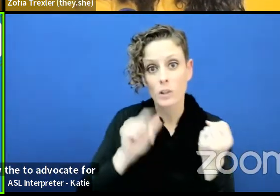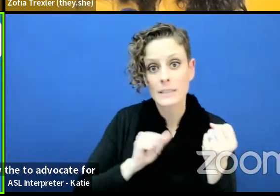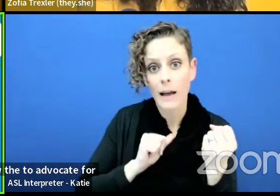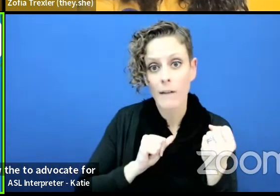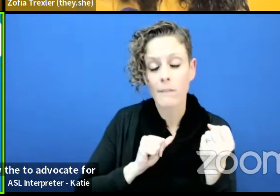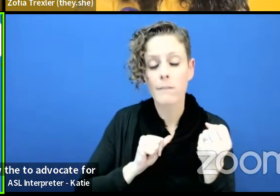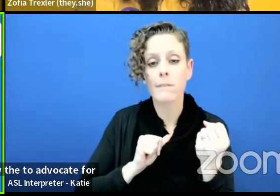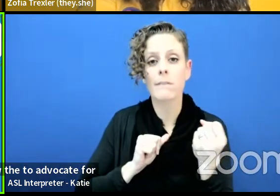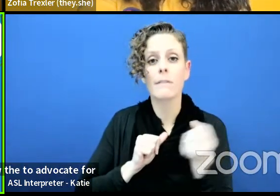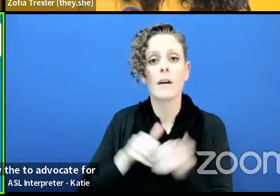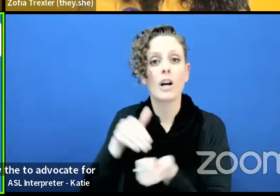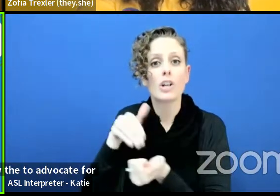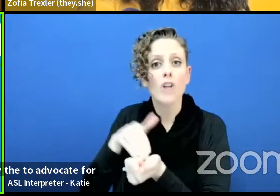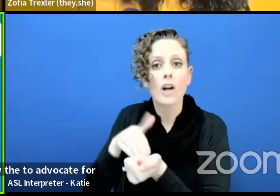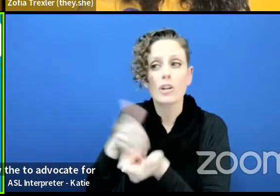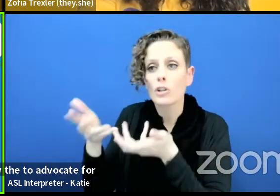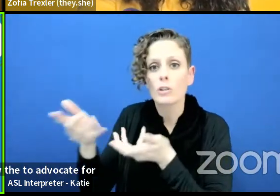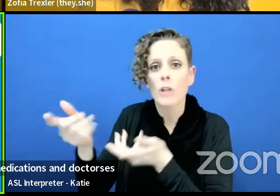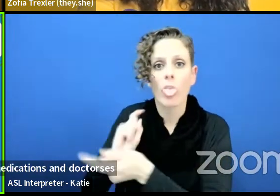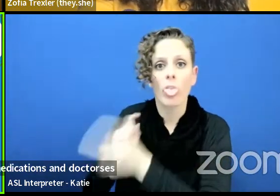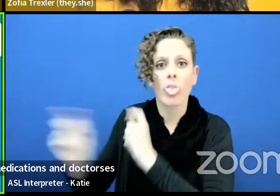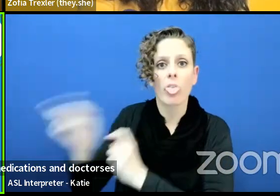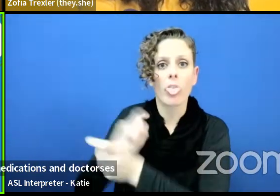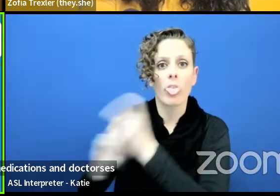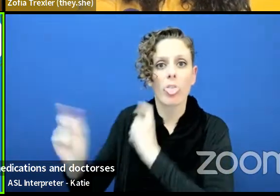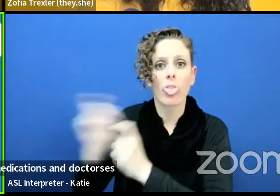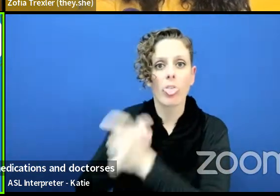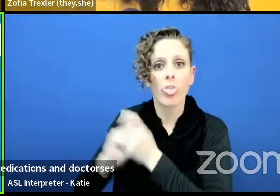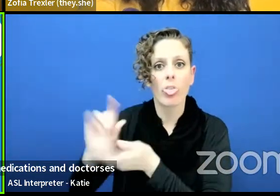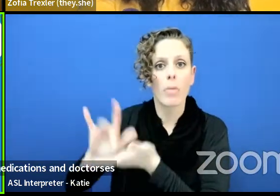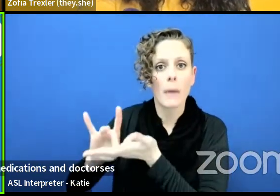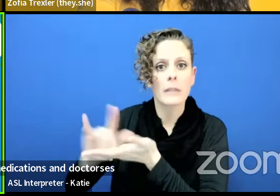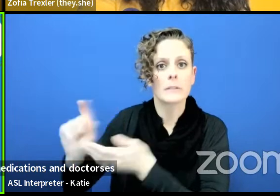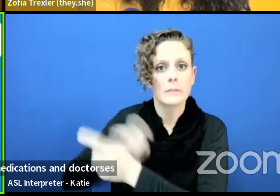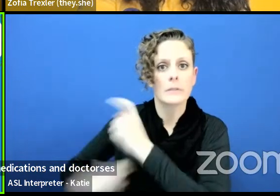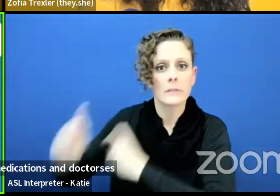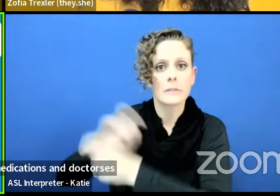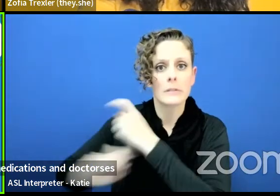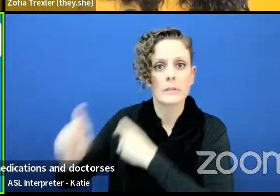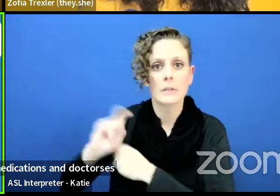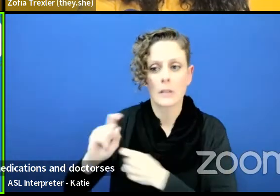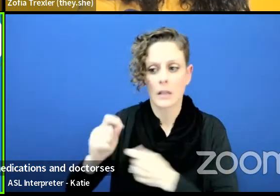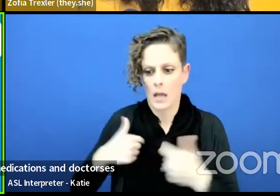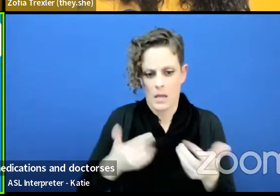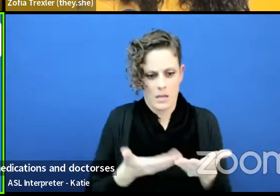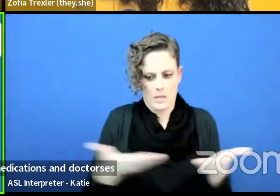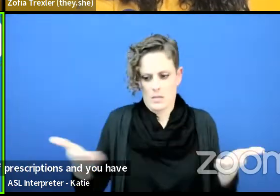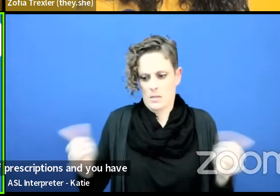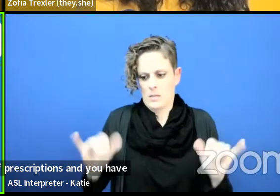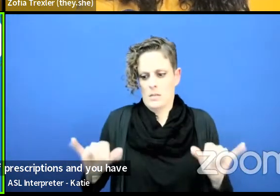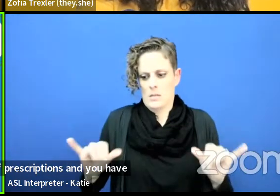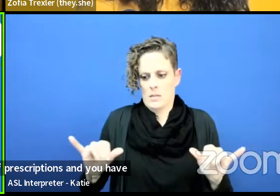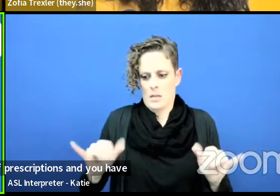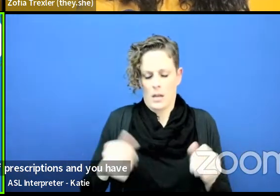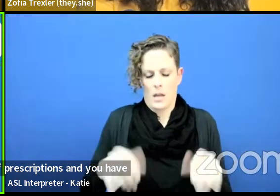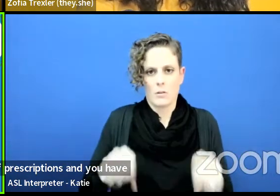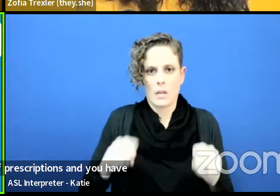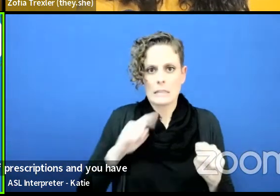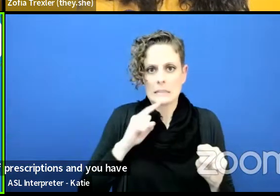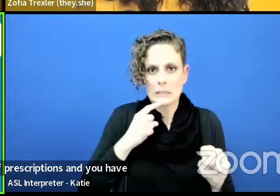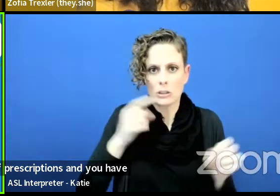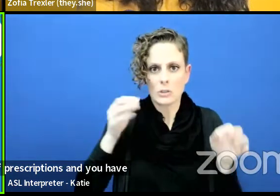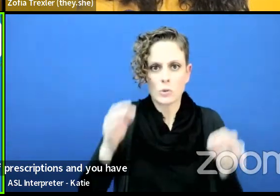doctors just giving you all kind of prescriptions, and you having to make a serious choice for your